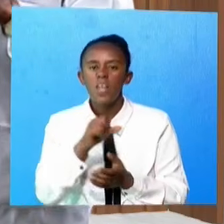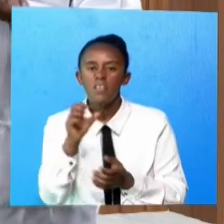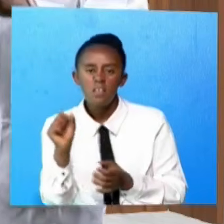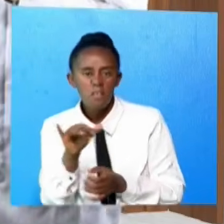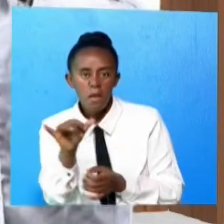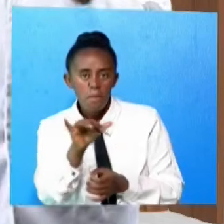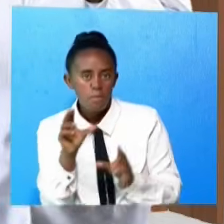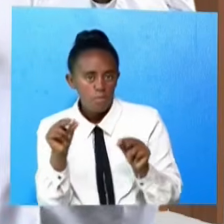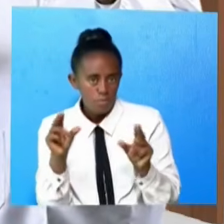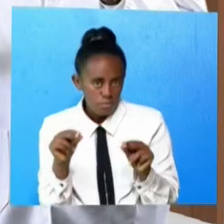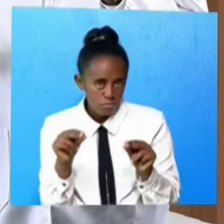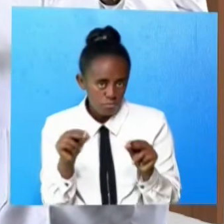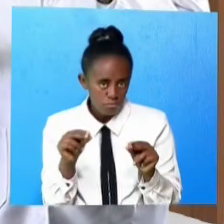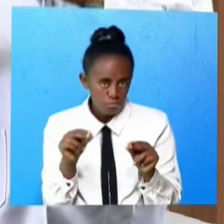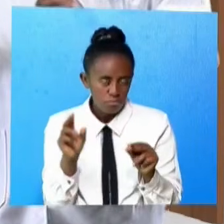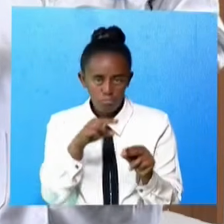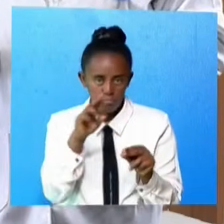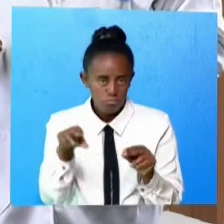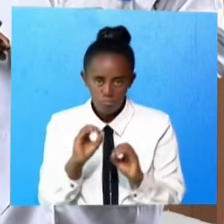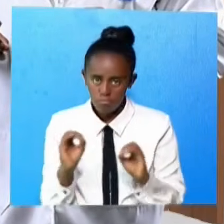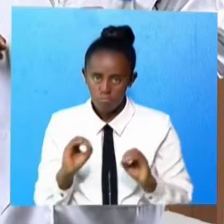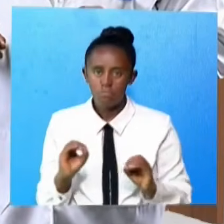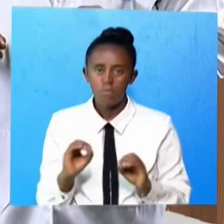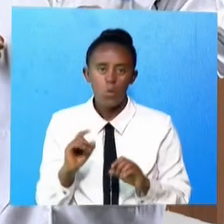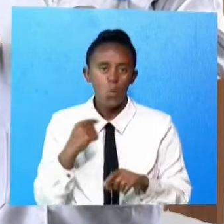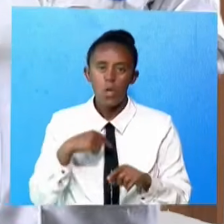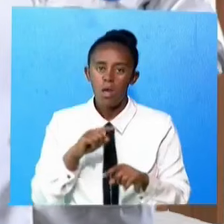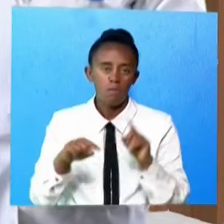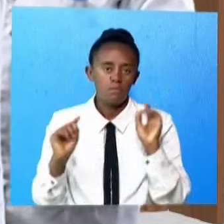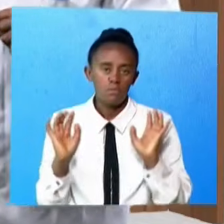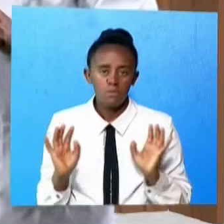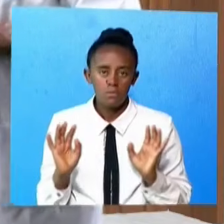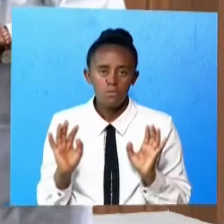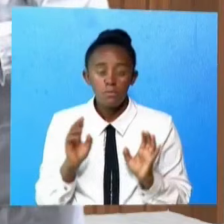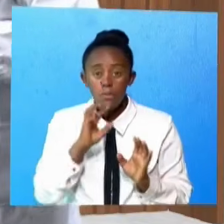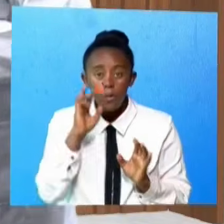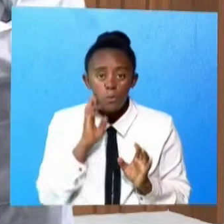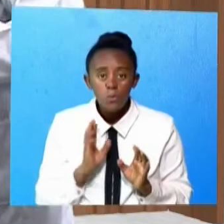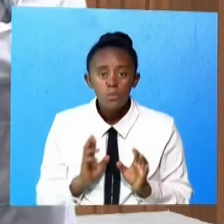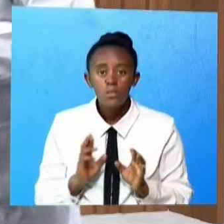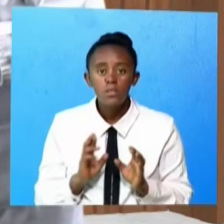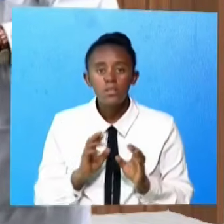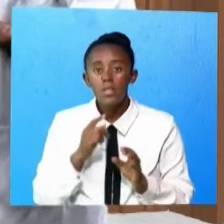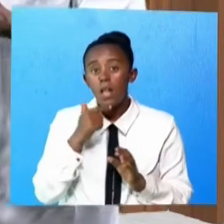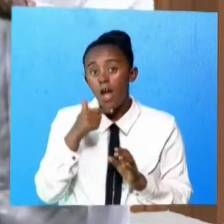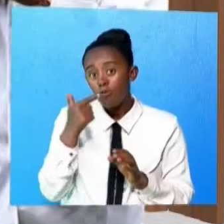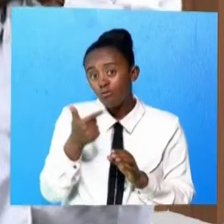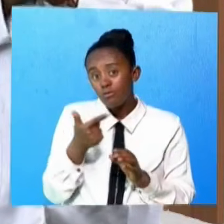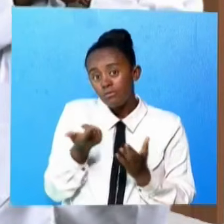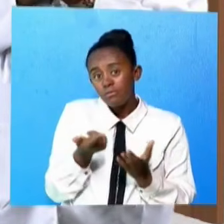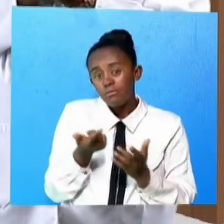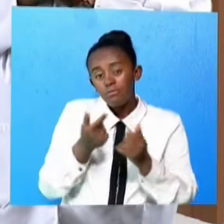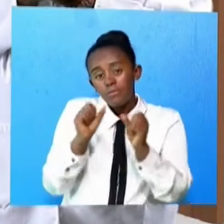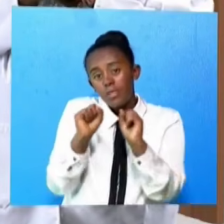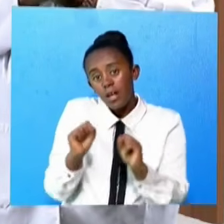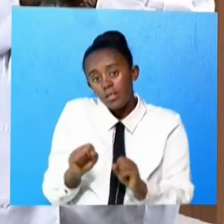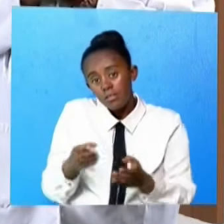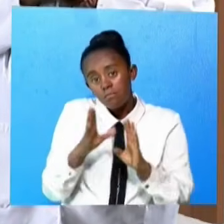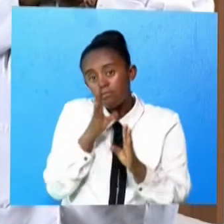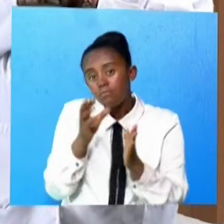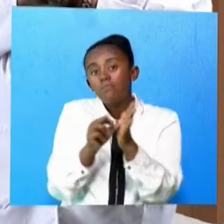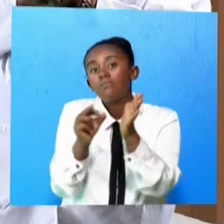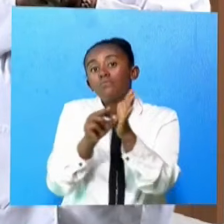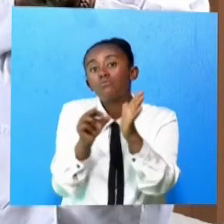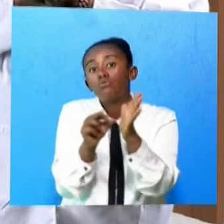so as structure, don't say. We can't say. That's why, because the language of the structure doesn't allow you to